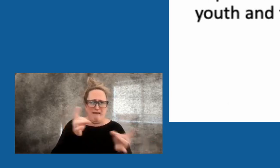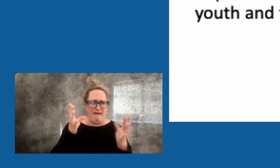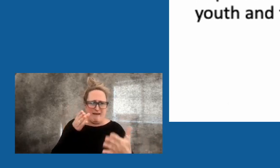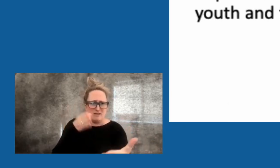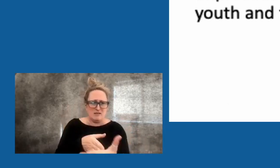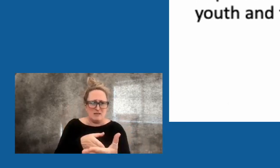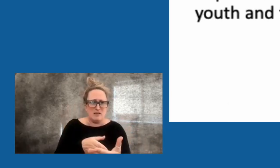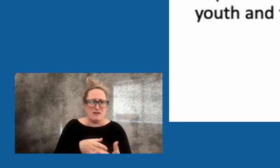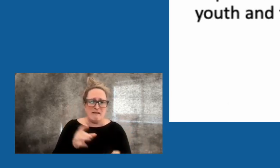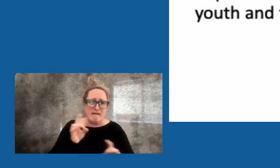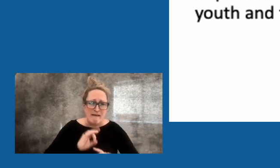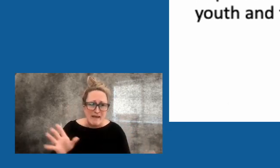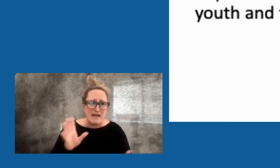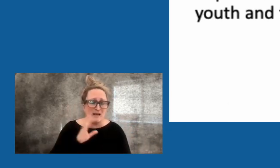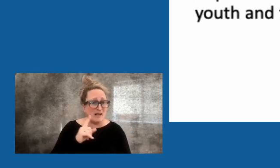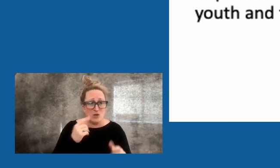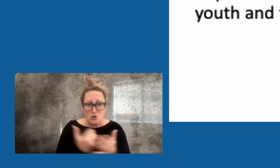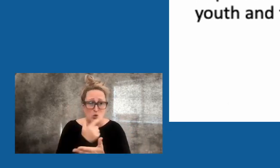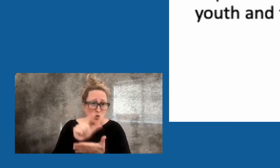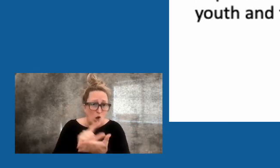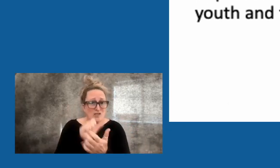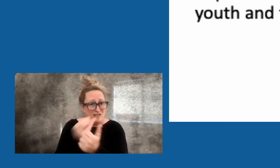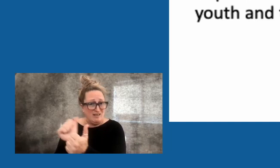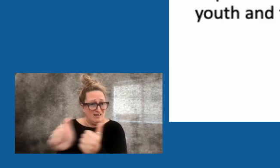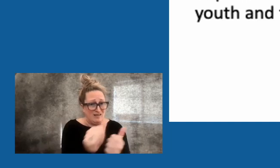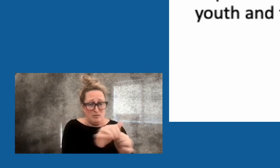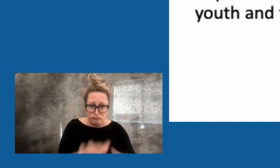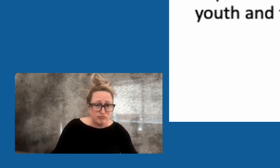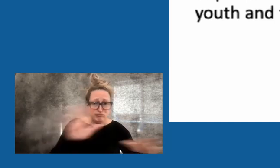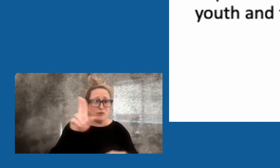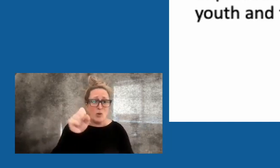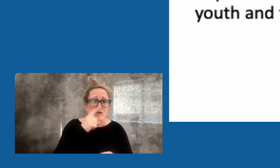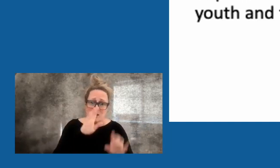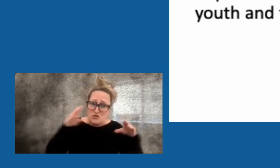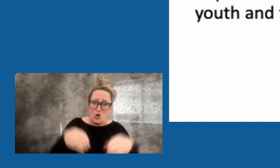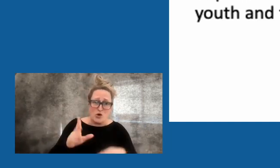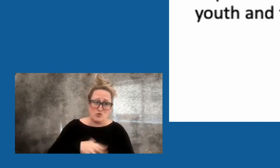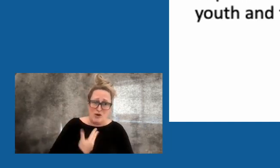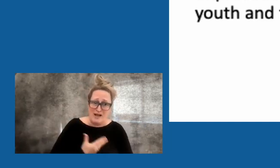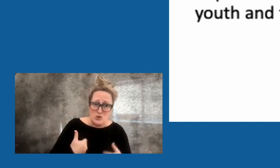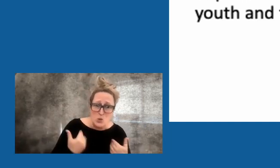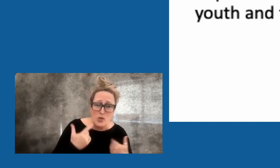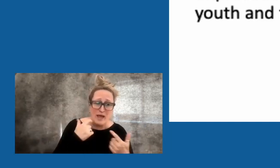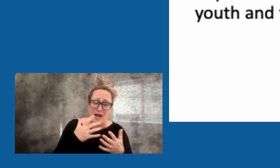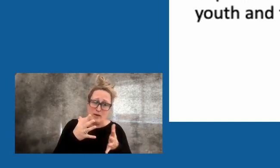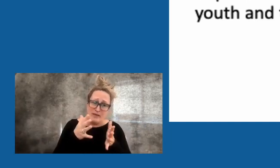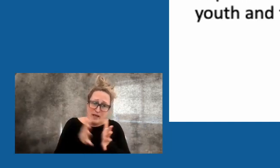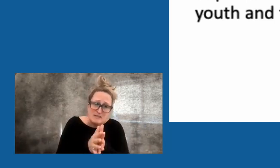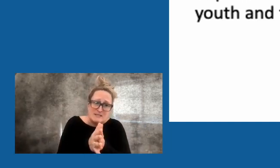and the unprecedented levels of legislation sweeping the US targeting trans youth, and how they fuel anti-trans